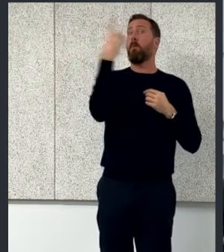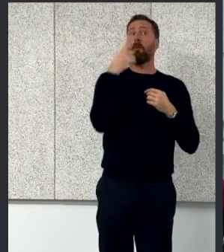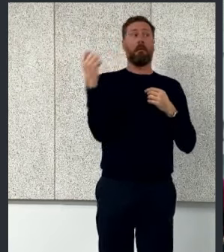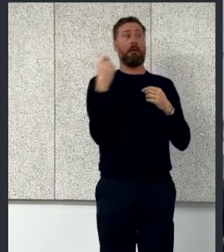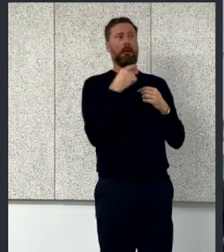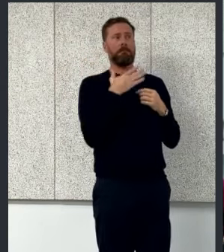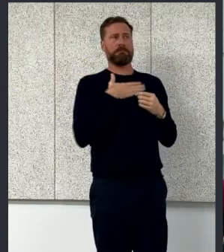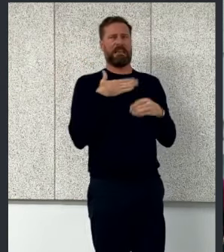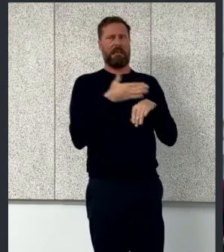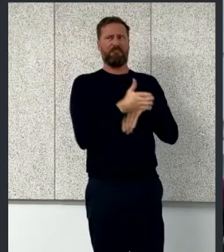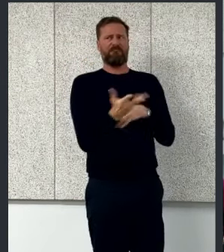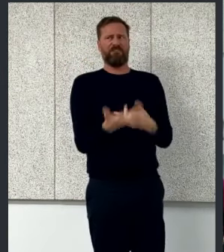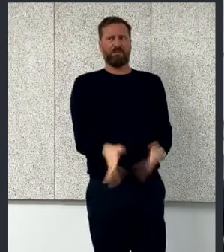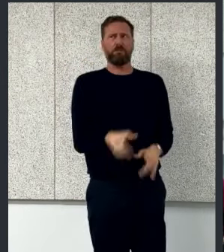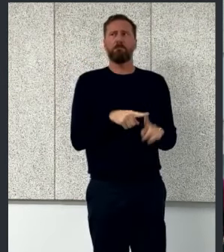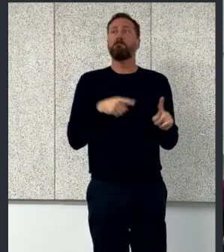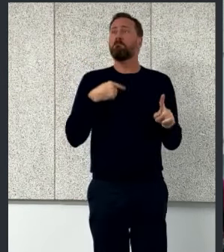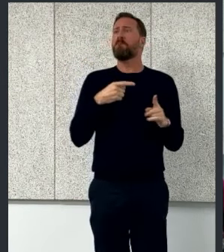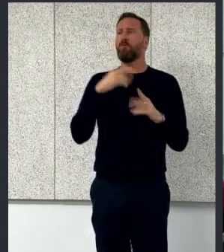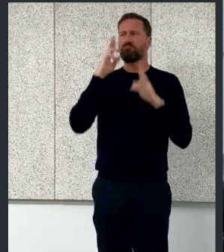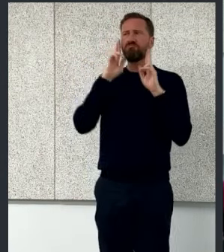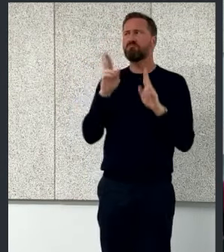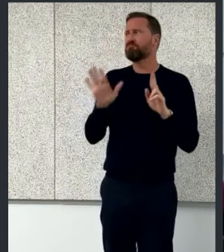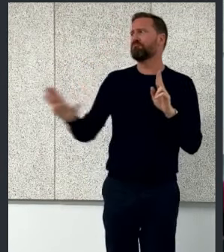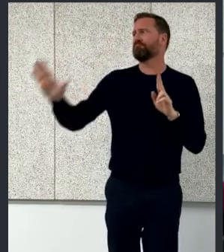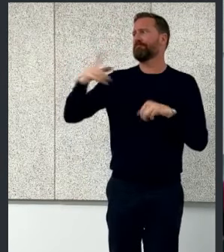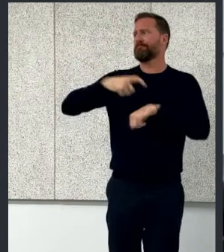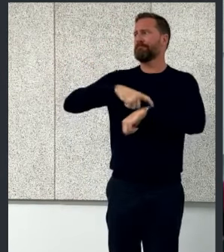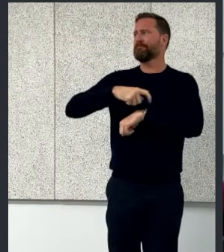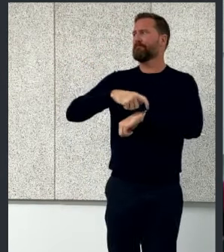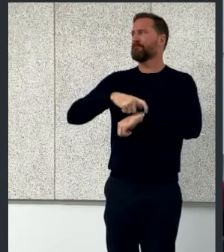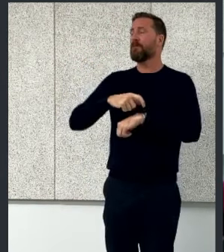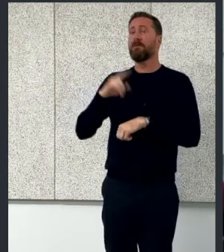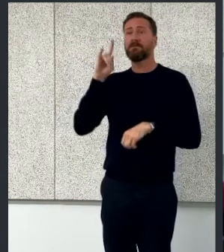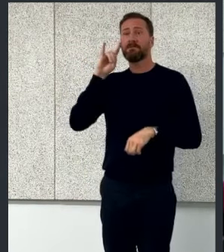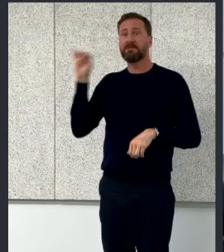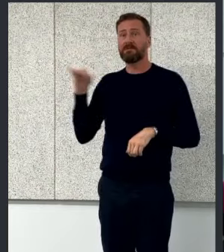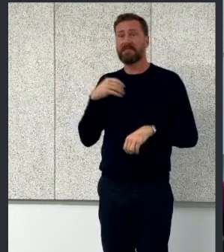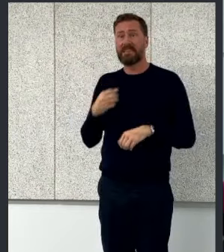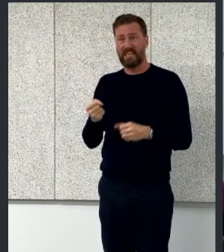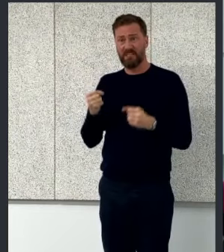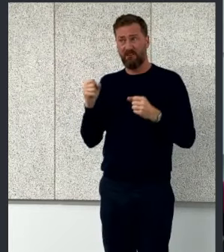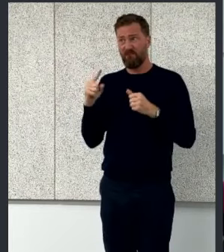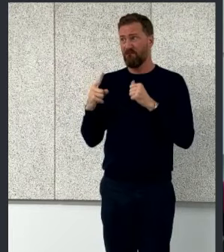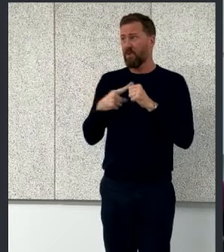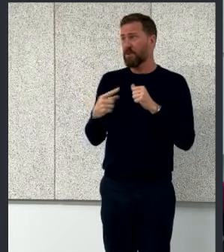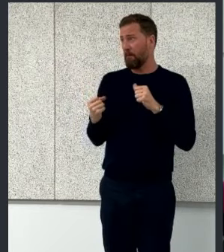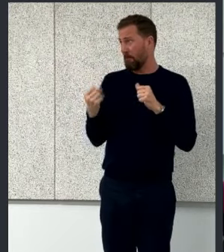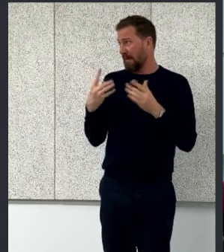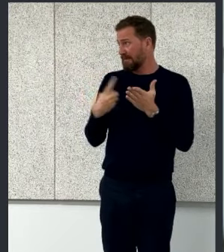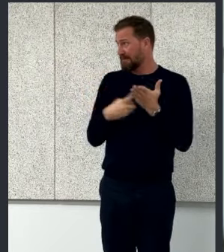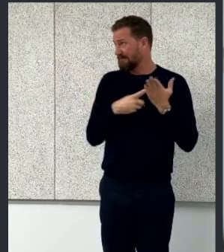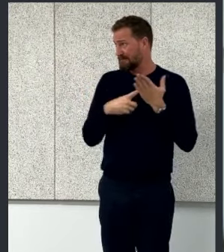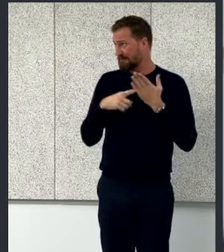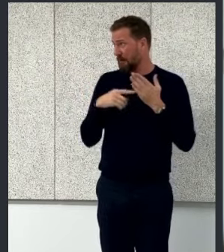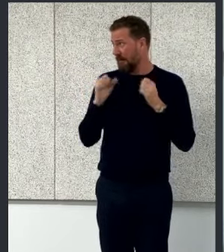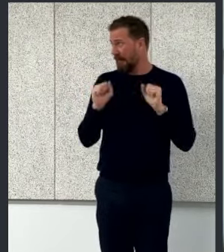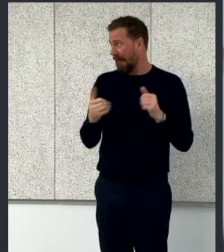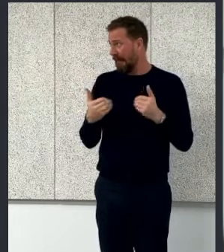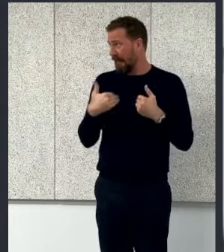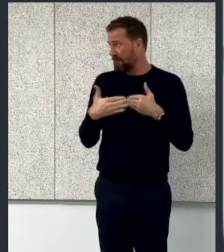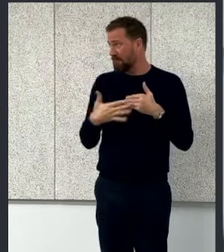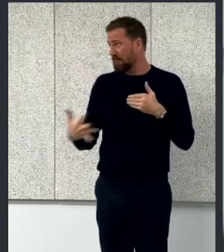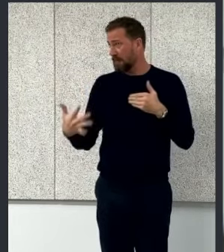just wanna be respectful of everyone's time. It sounds like maybe this will be the first of many conversations we can have like this. I don't wanna